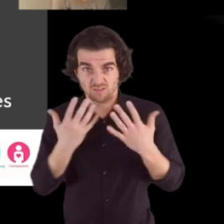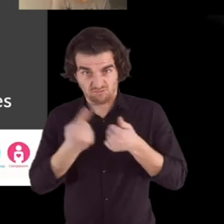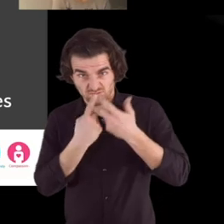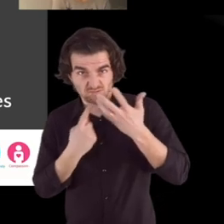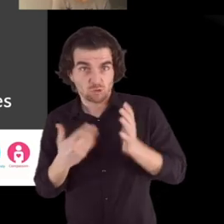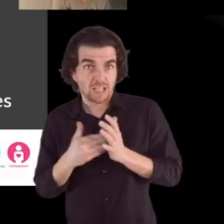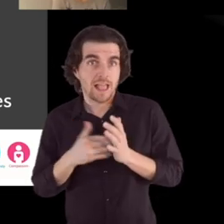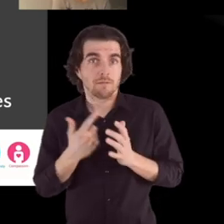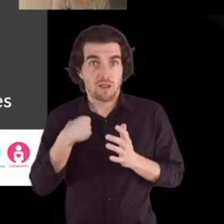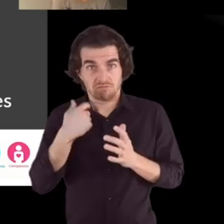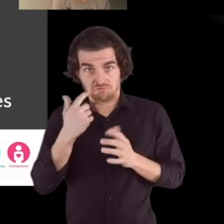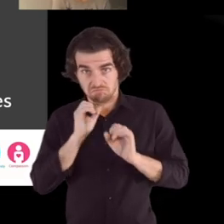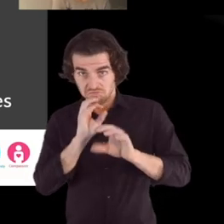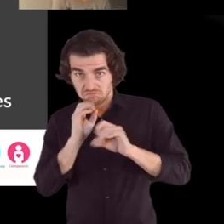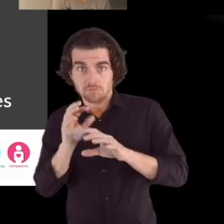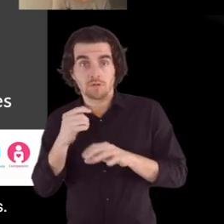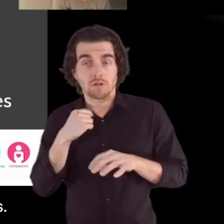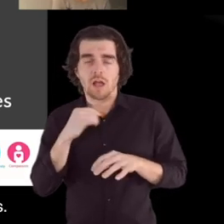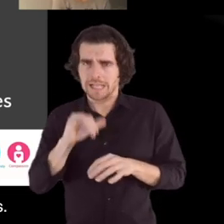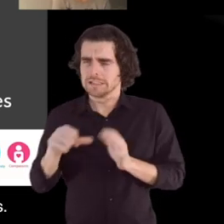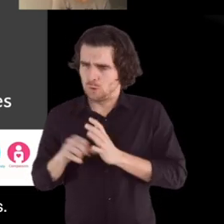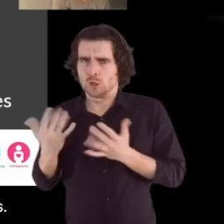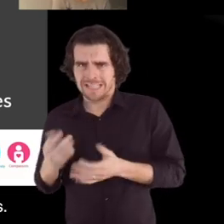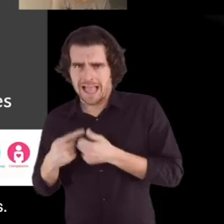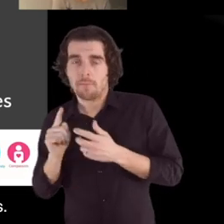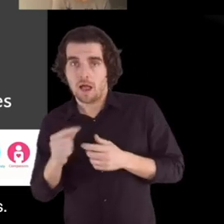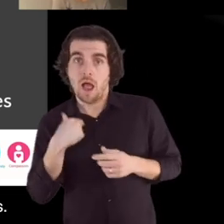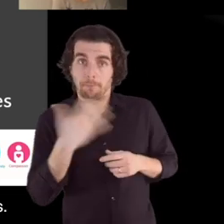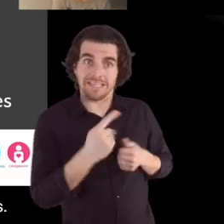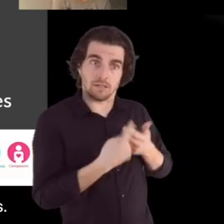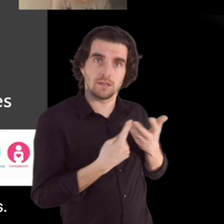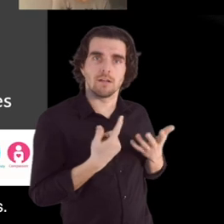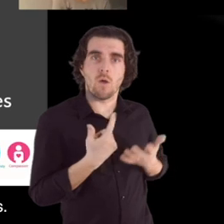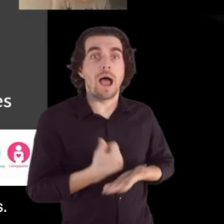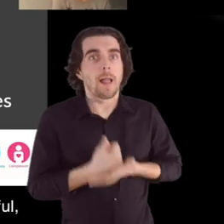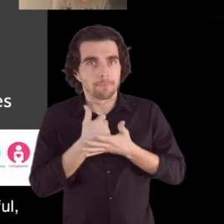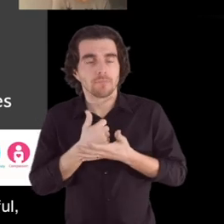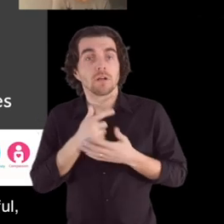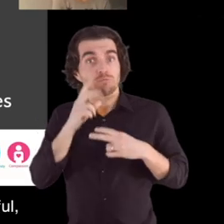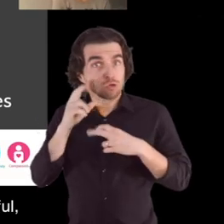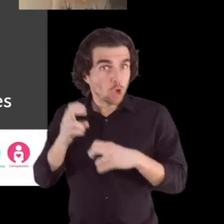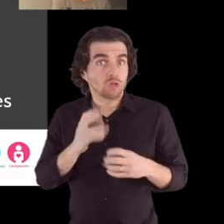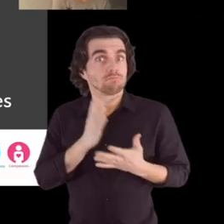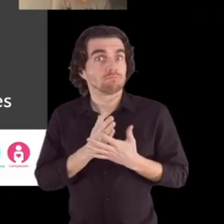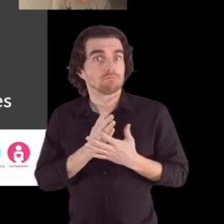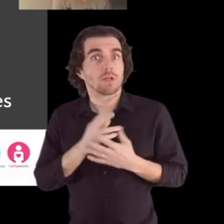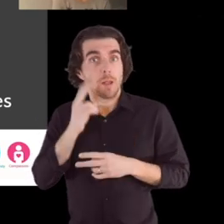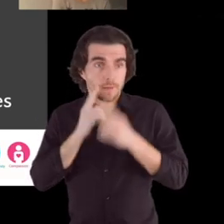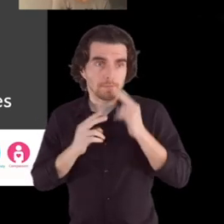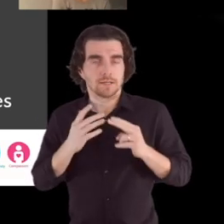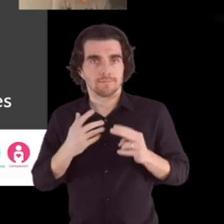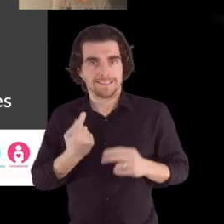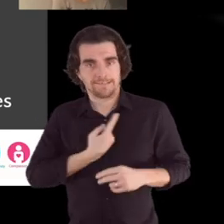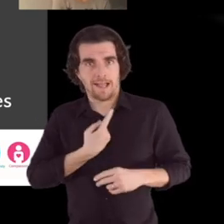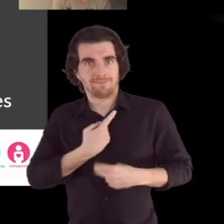know, these things, you know, these are a bit tough today, but also I achieved this, this, and this. And, you know, that can be really helpful. And research has shown that's been